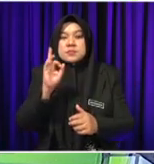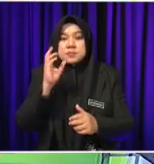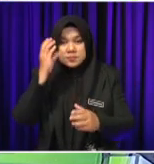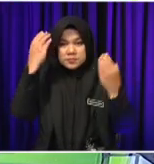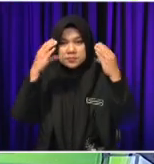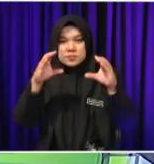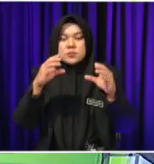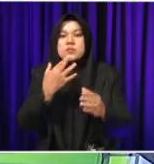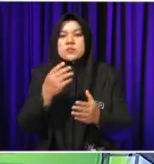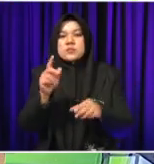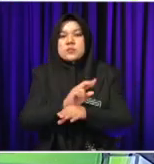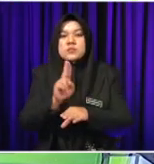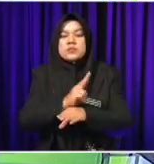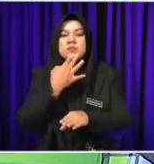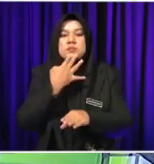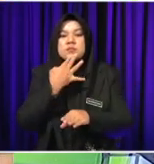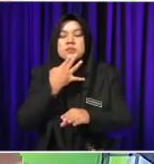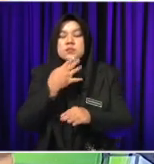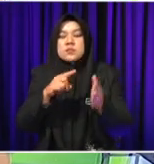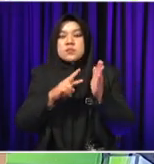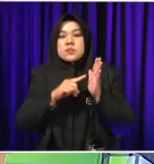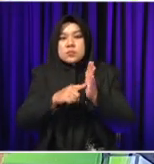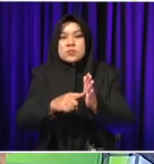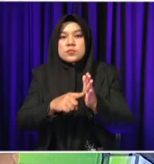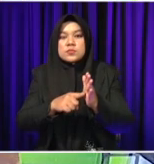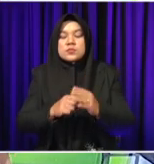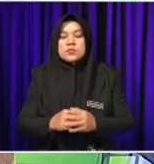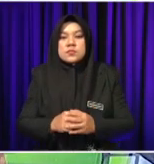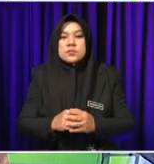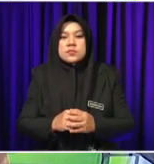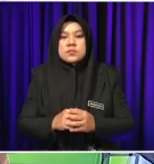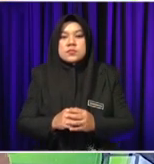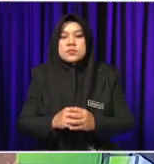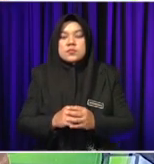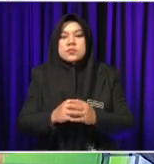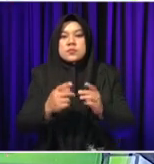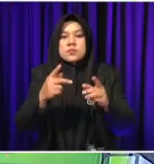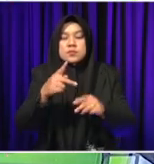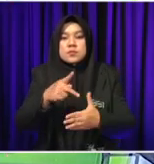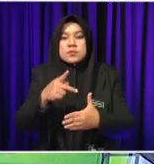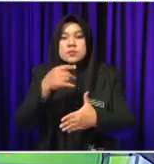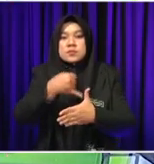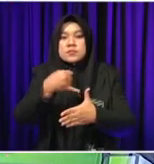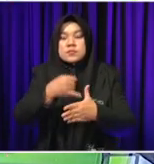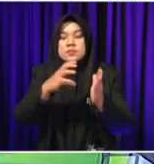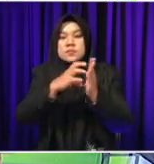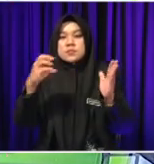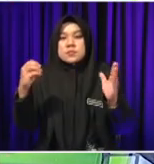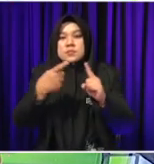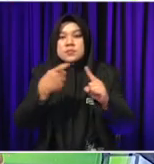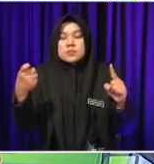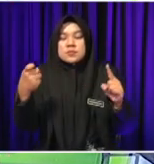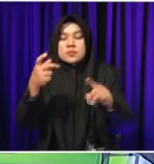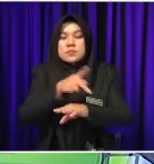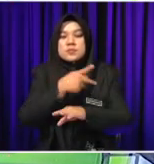these colours to represent points that we can extract from poems or literature samples,